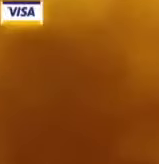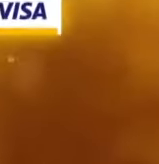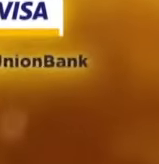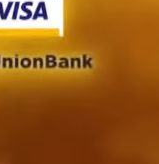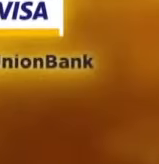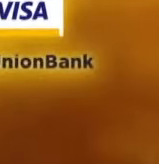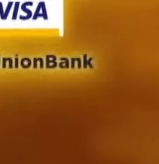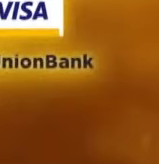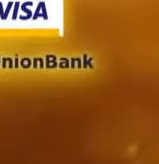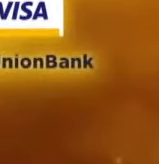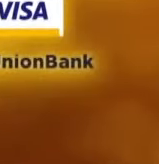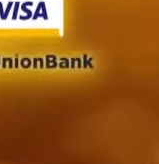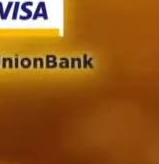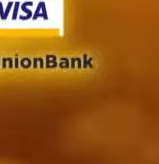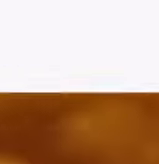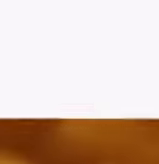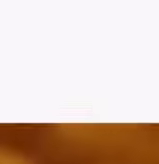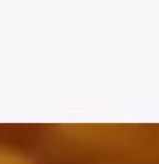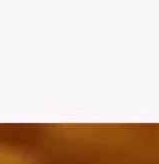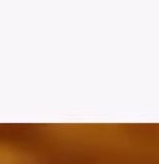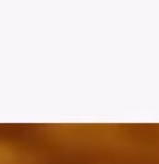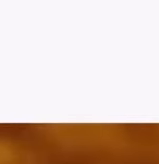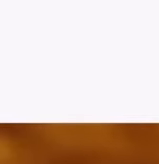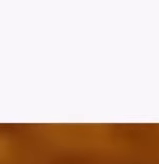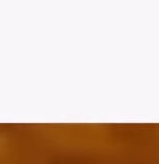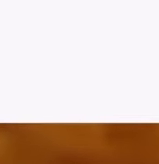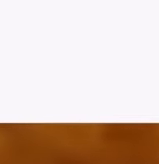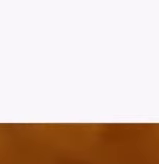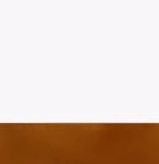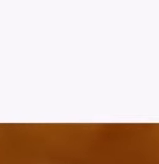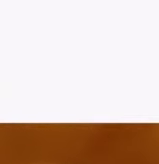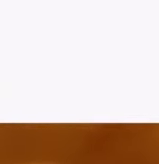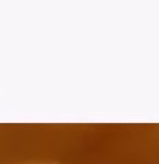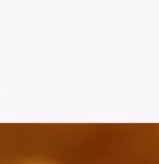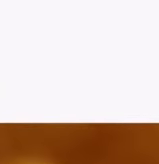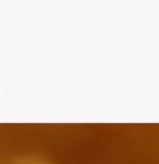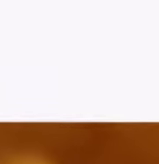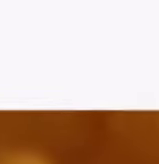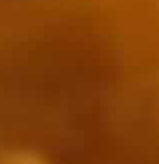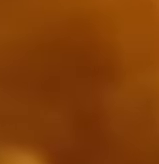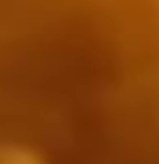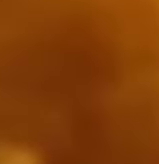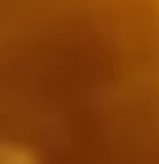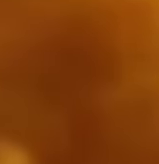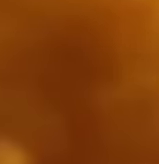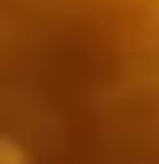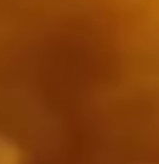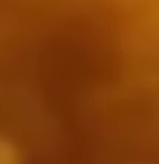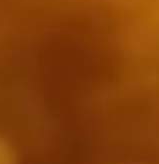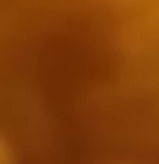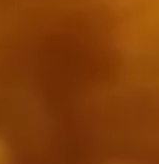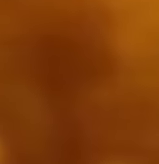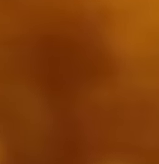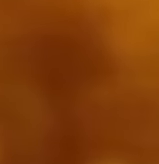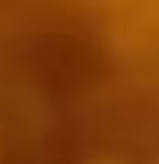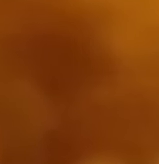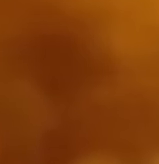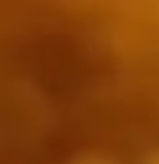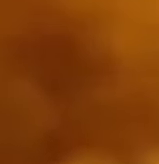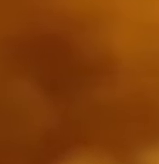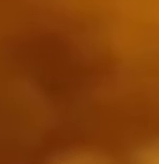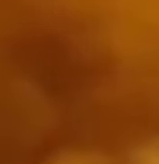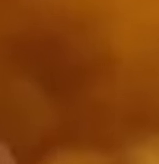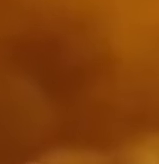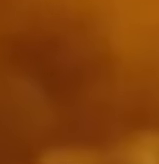method and follow the payment instructions. Once paid, you will receive your e-ticket via email. You may also view your e-ticket through the